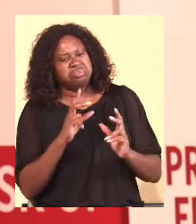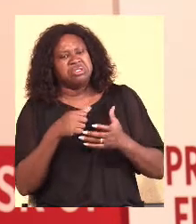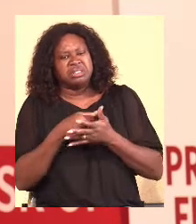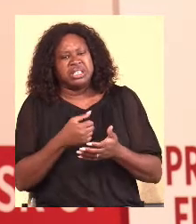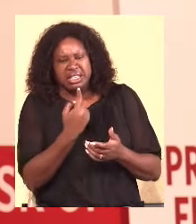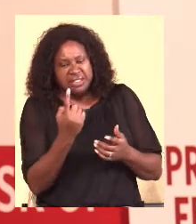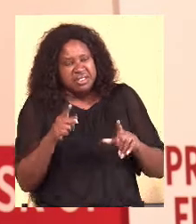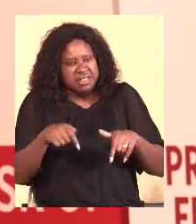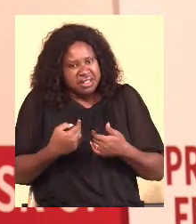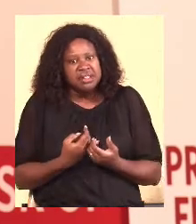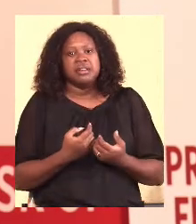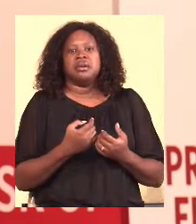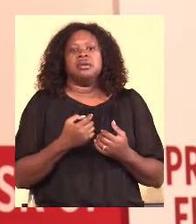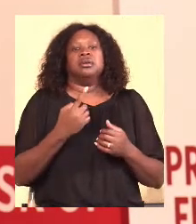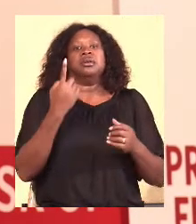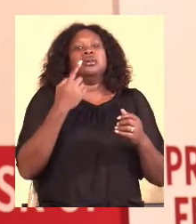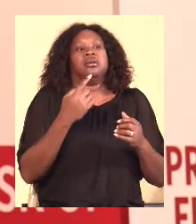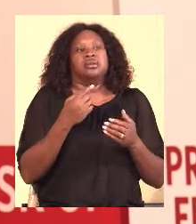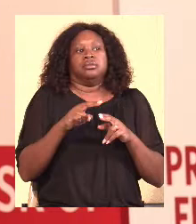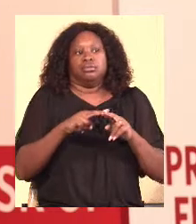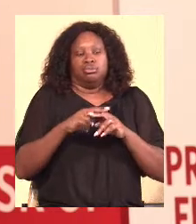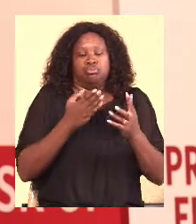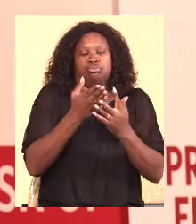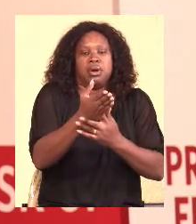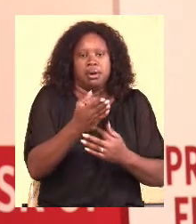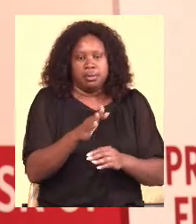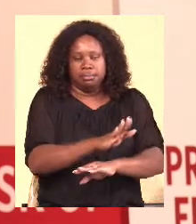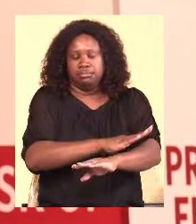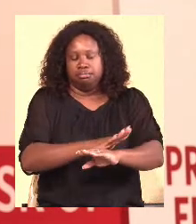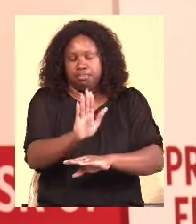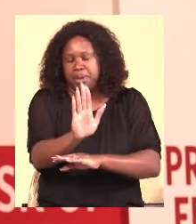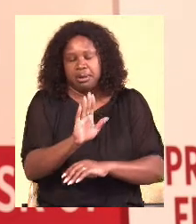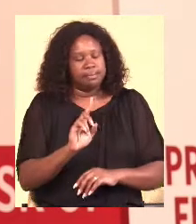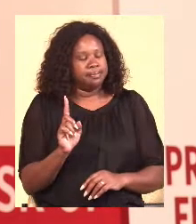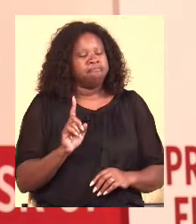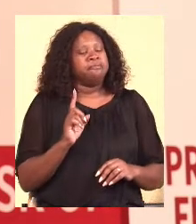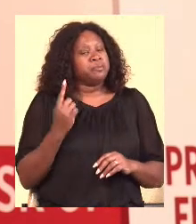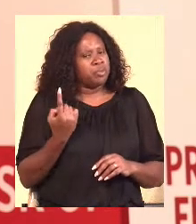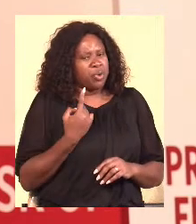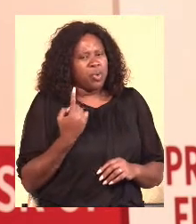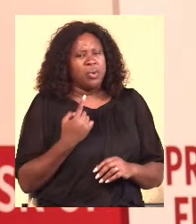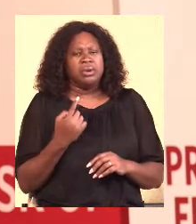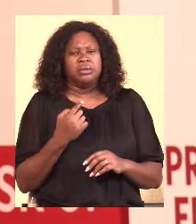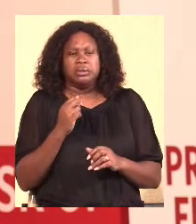only when you have an emergency that you will be allowed to go through. Not